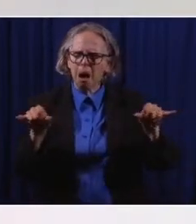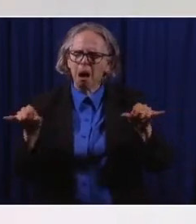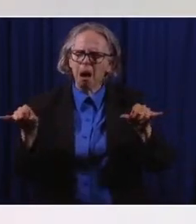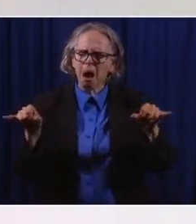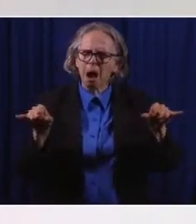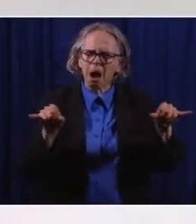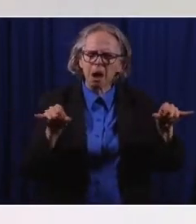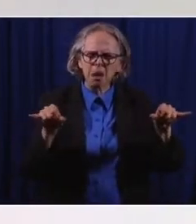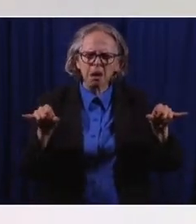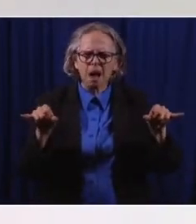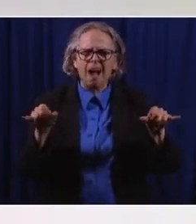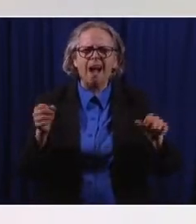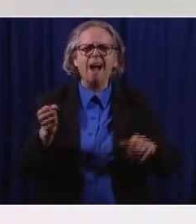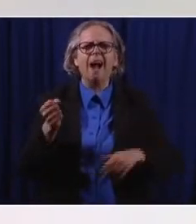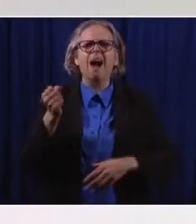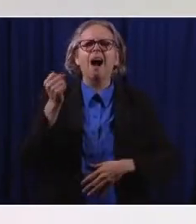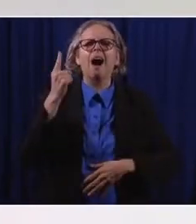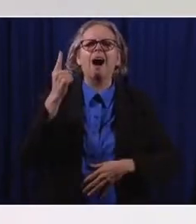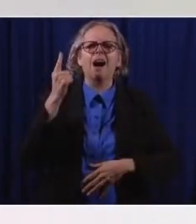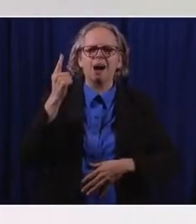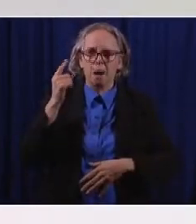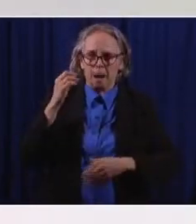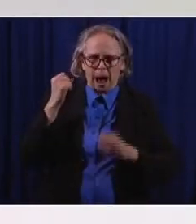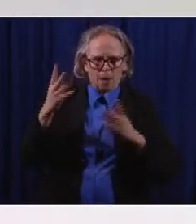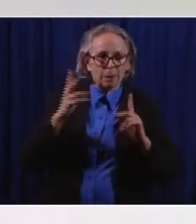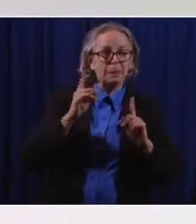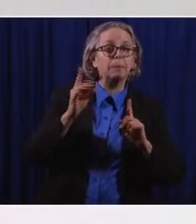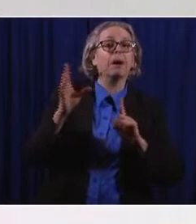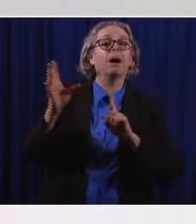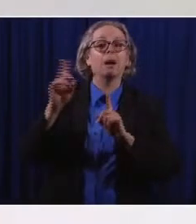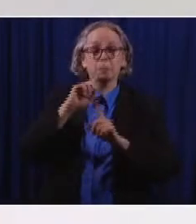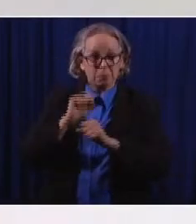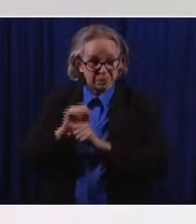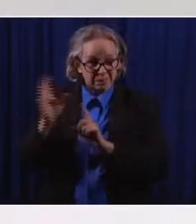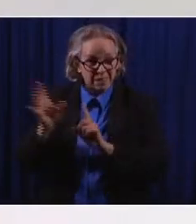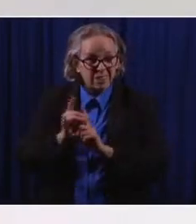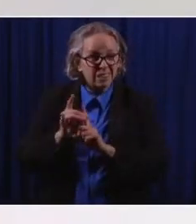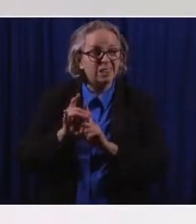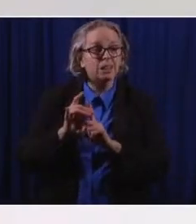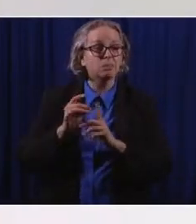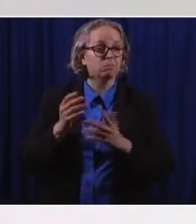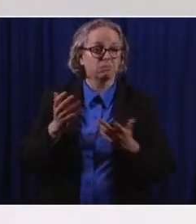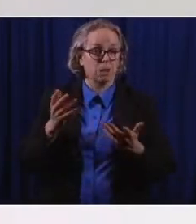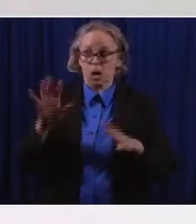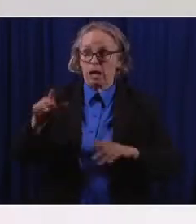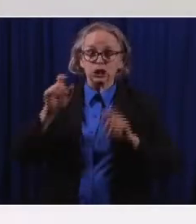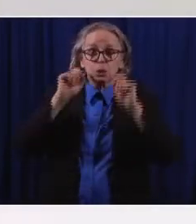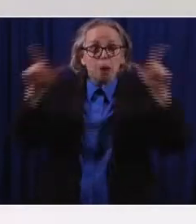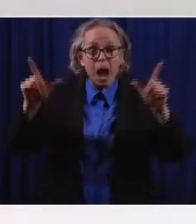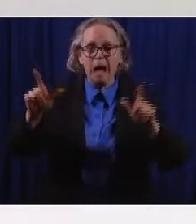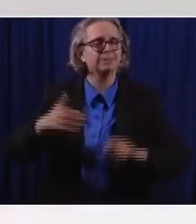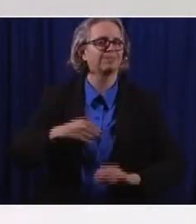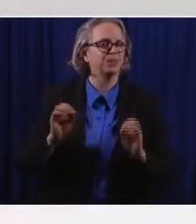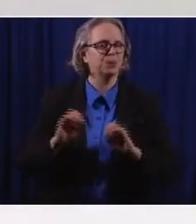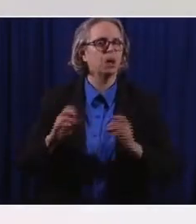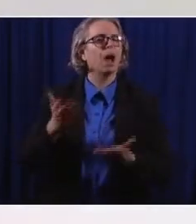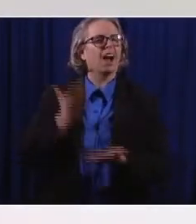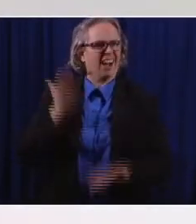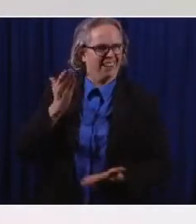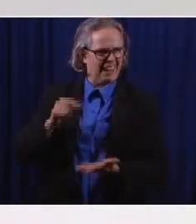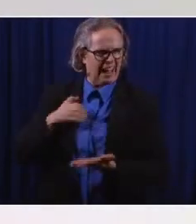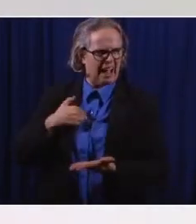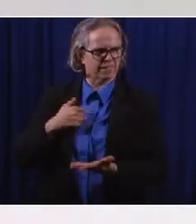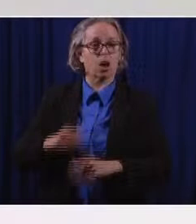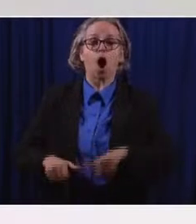many people have been sick. There wasn't a huge number of people, and in some other studies, particularly in New York in the beginning of